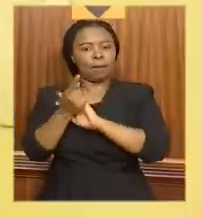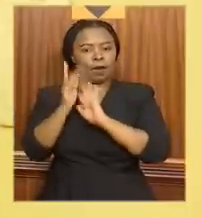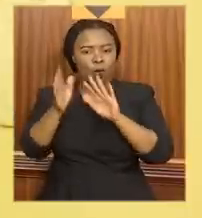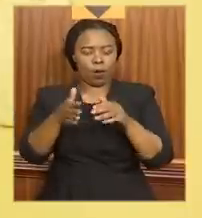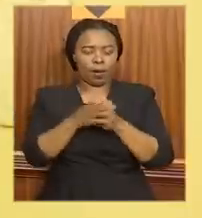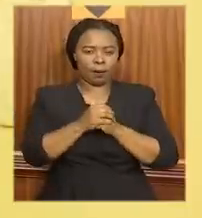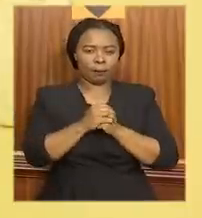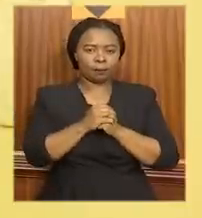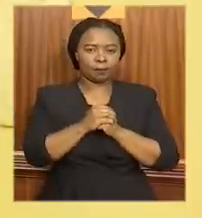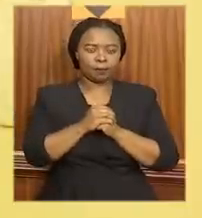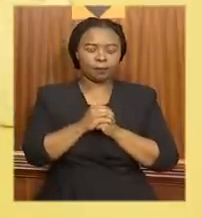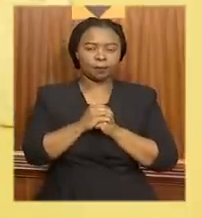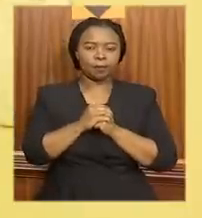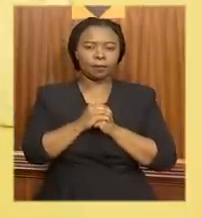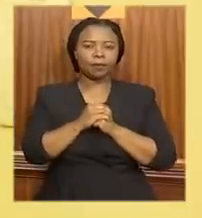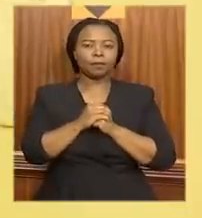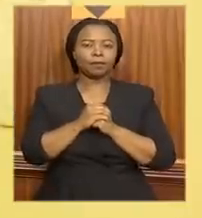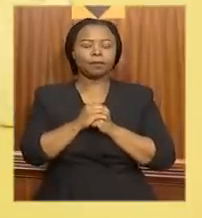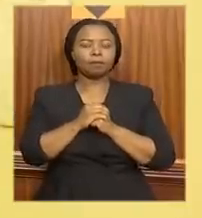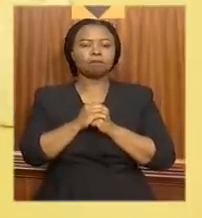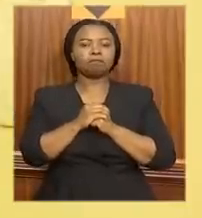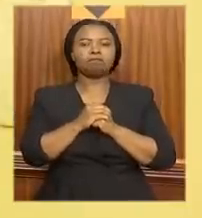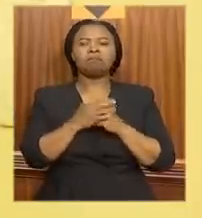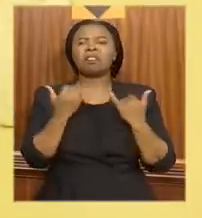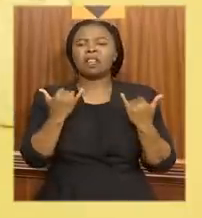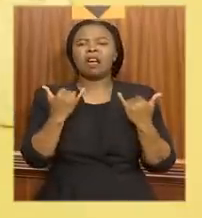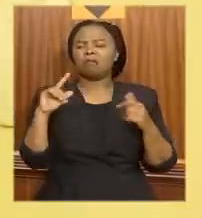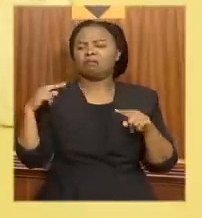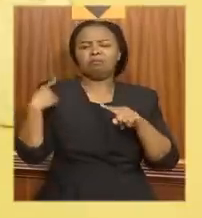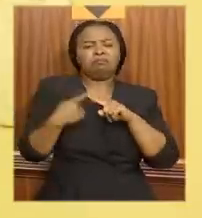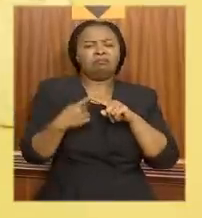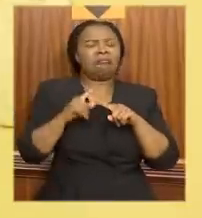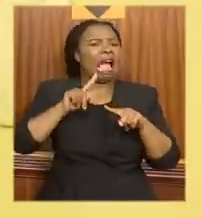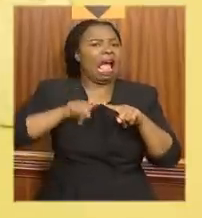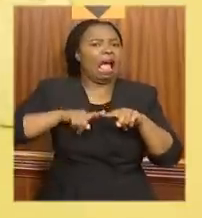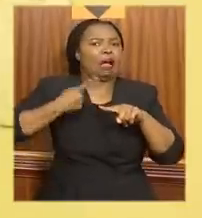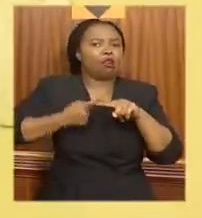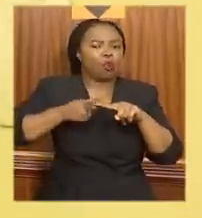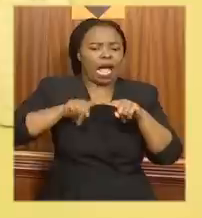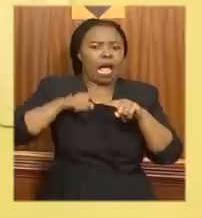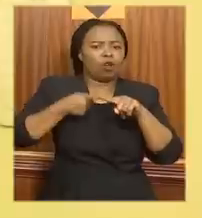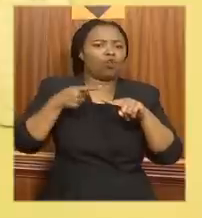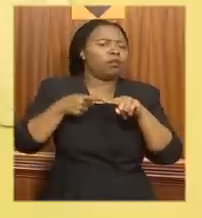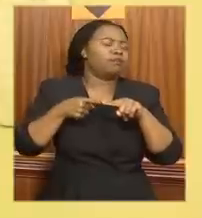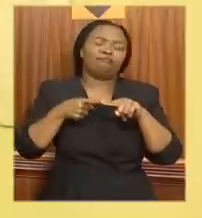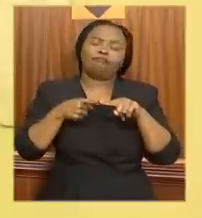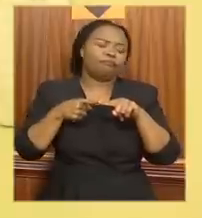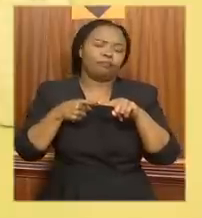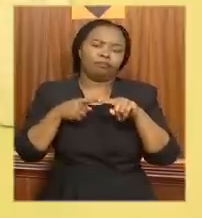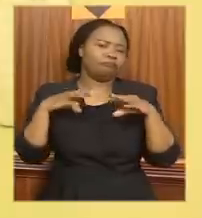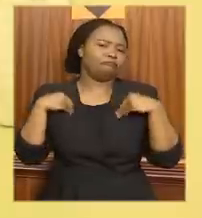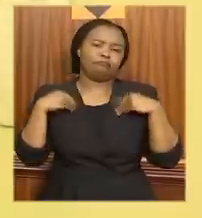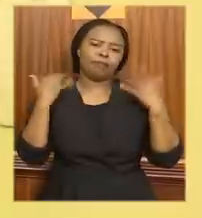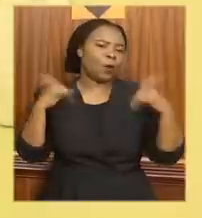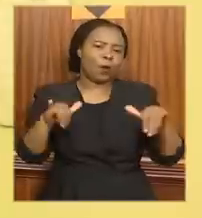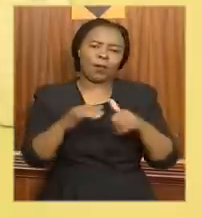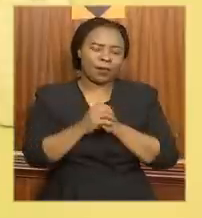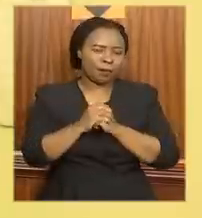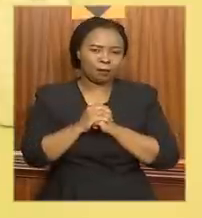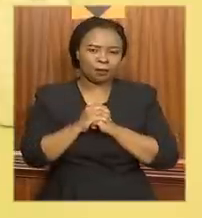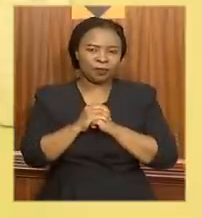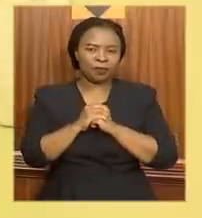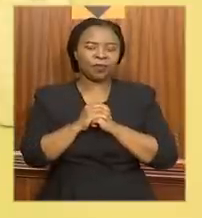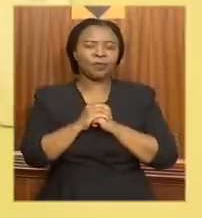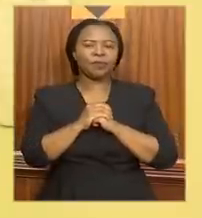There can be no longer any excuses that anyone can now offer. These steps will